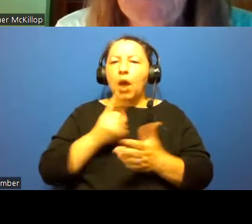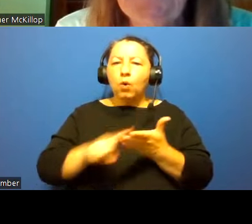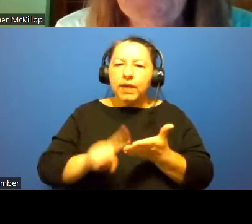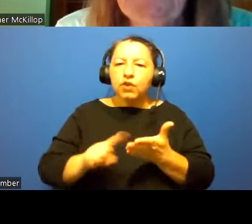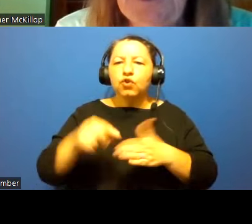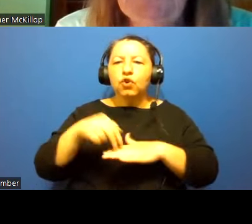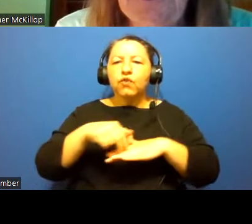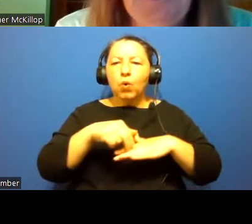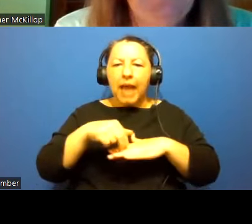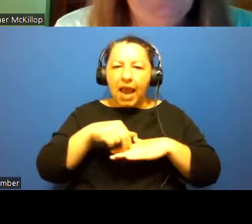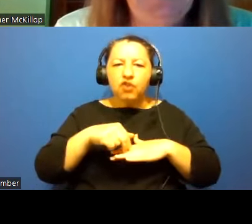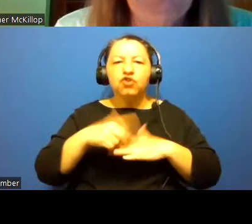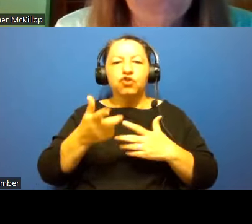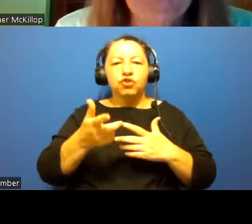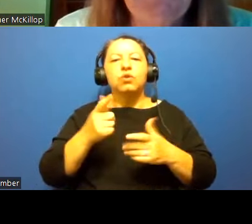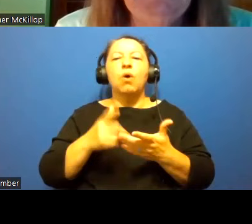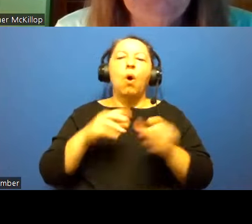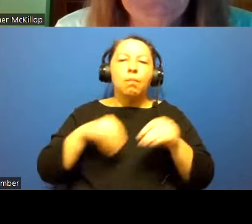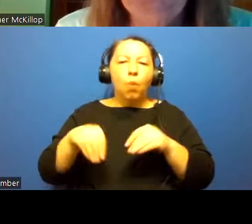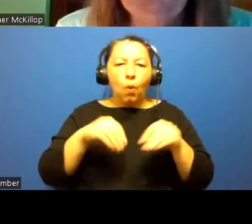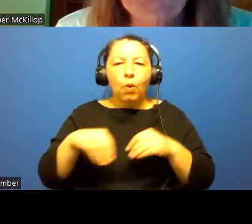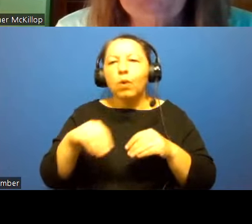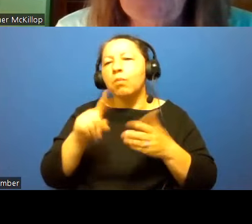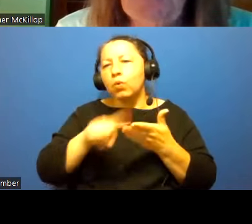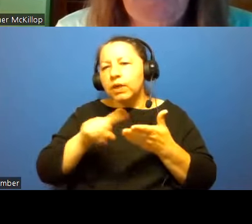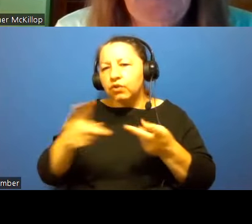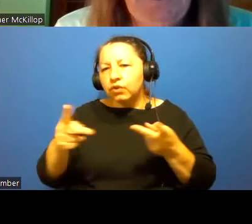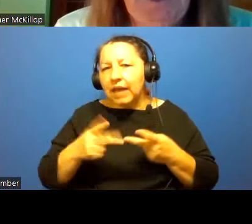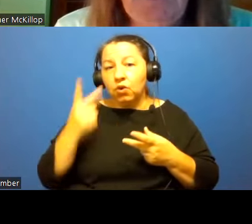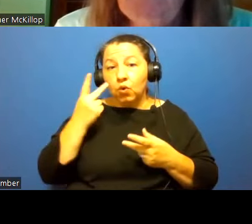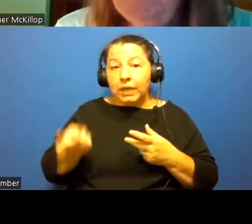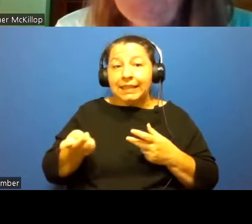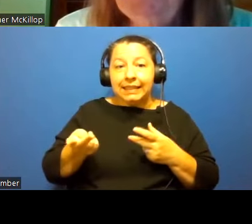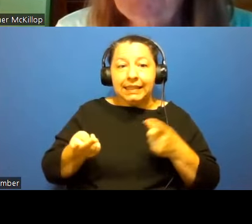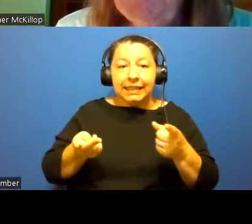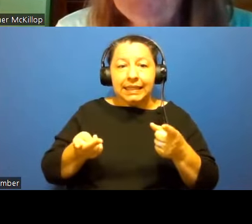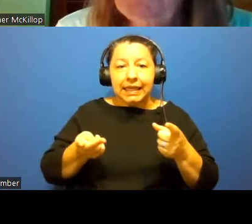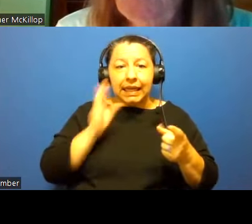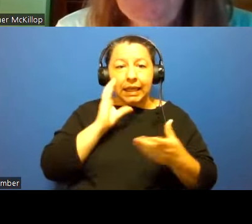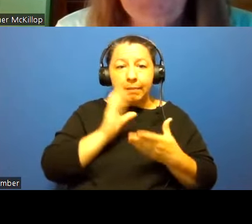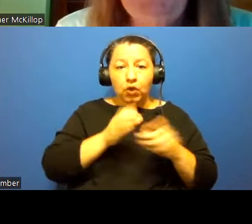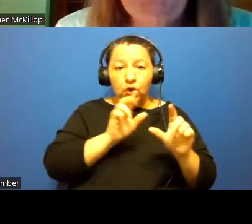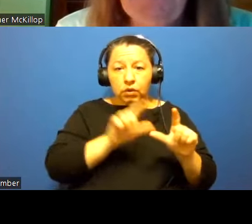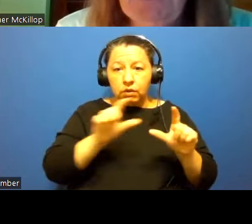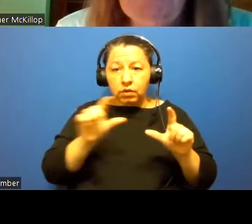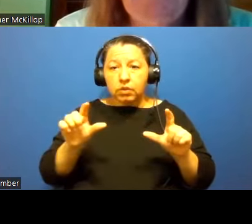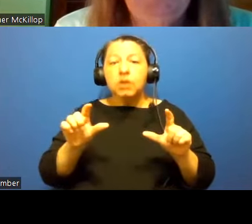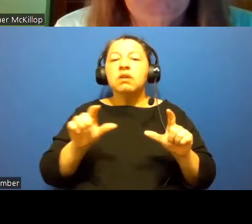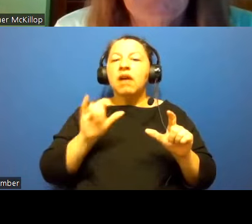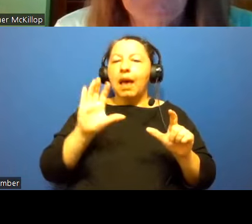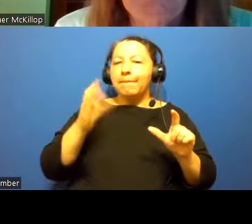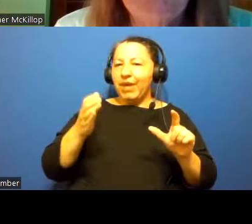portable research station. And you can see the inserts show what appears to be some wood, but these